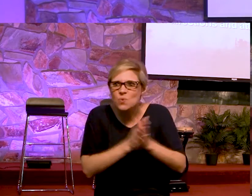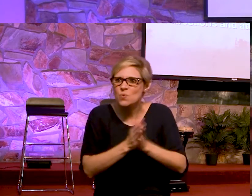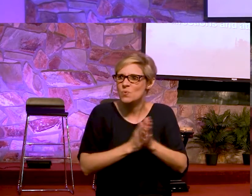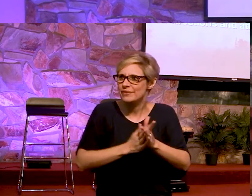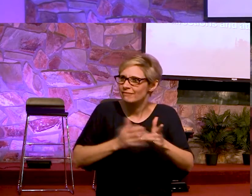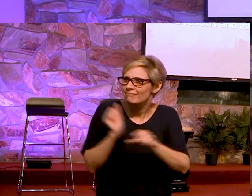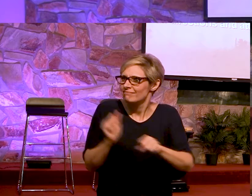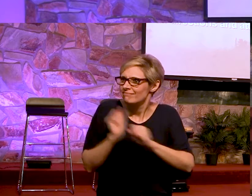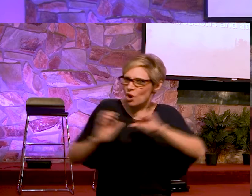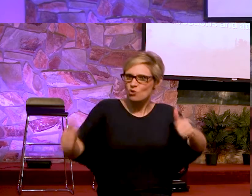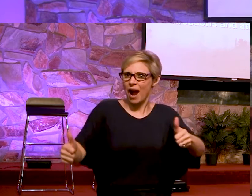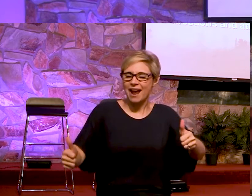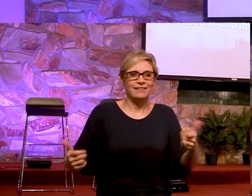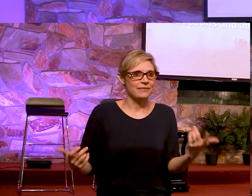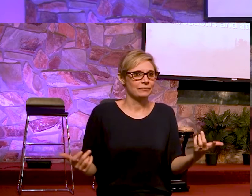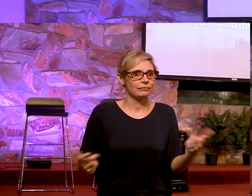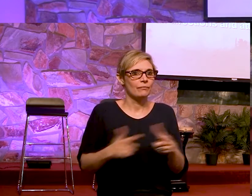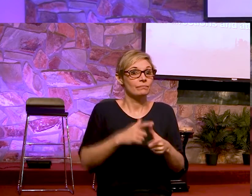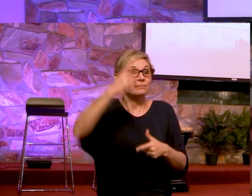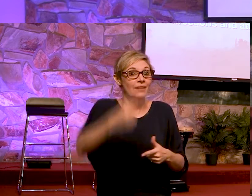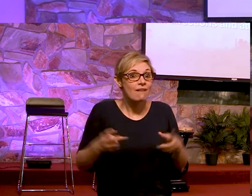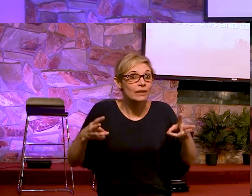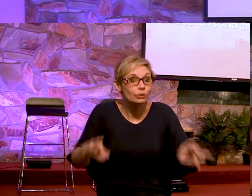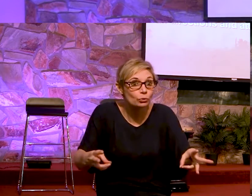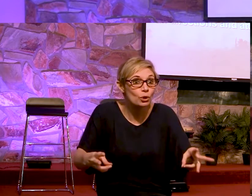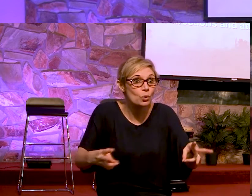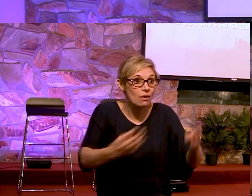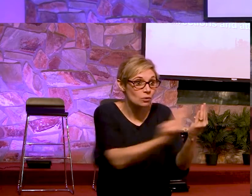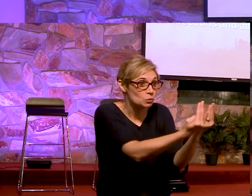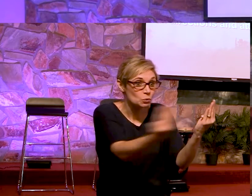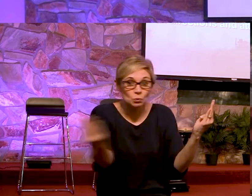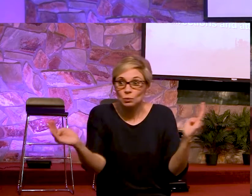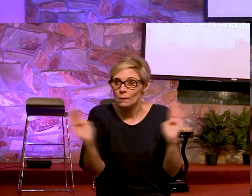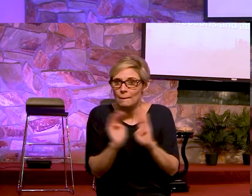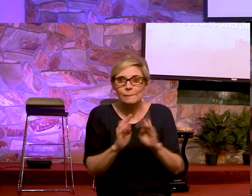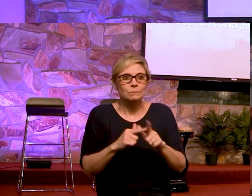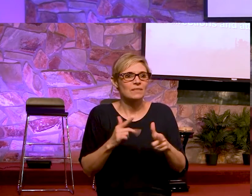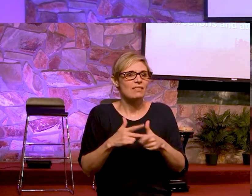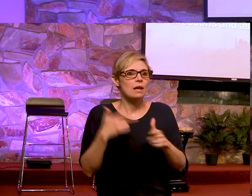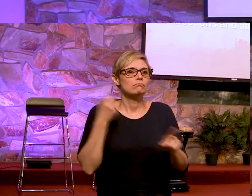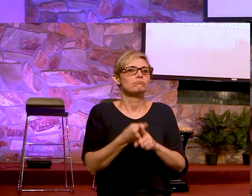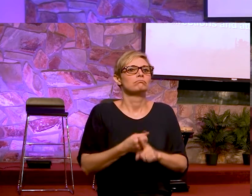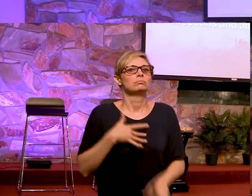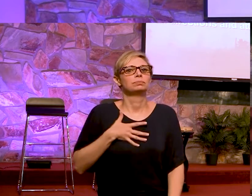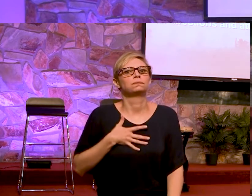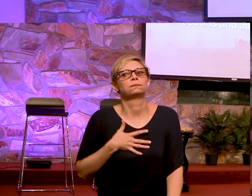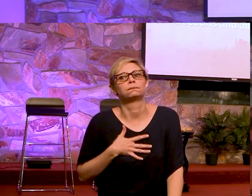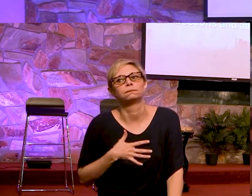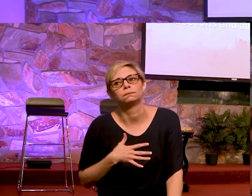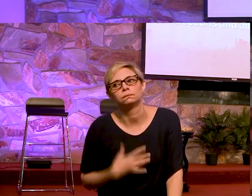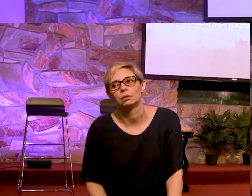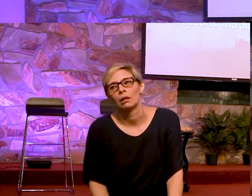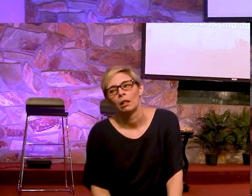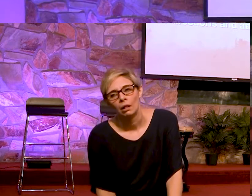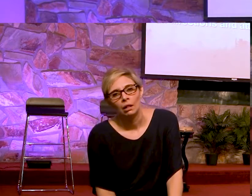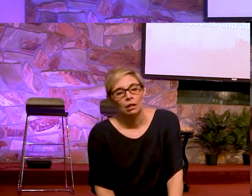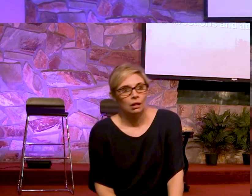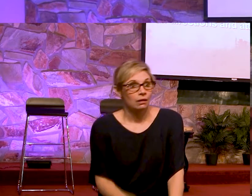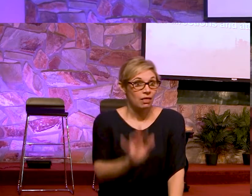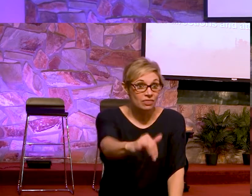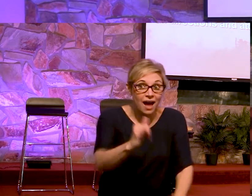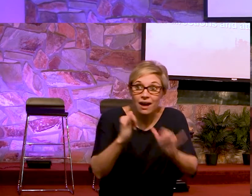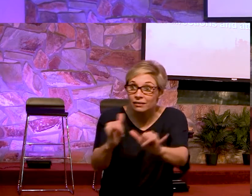working, everything was working. They get halfway through the project, and then discouragement sets in. How true that is for